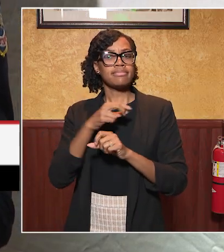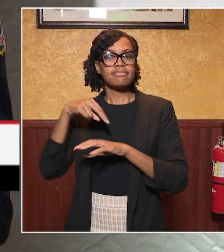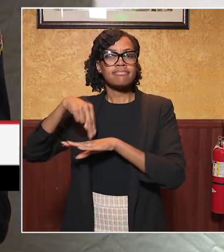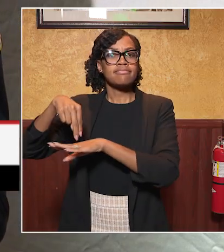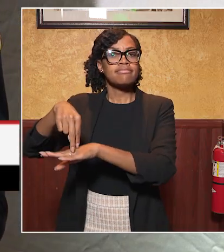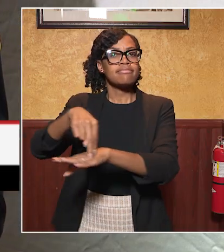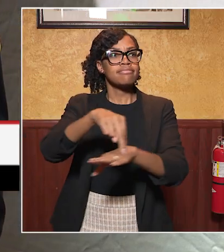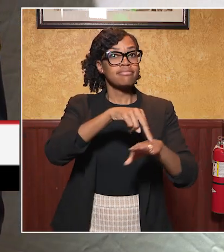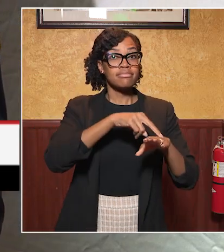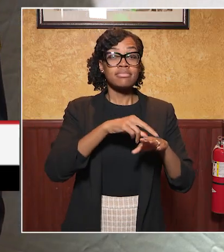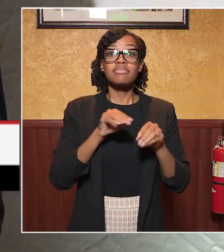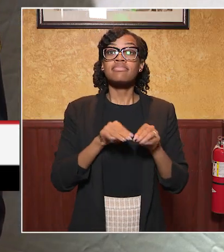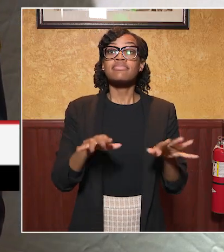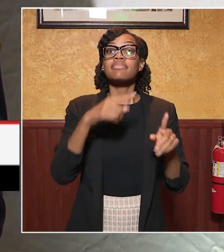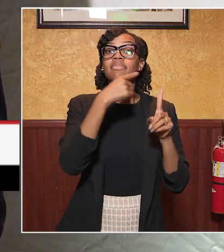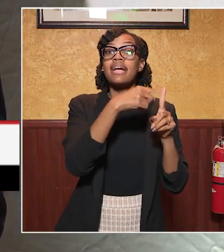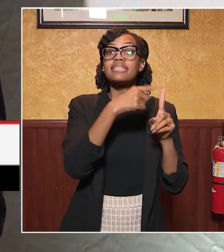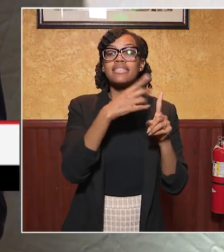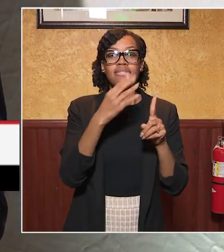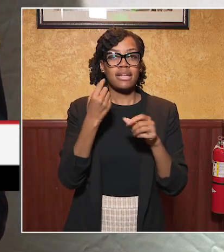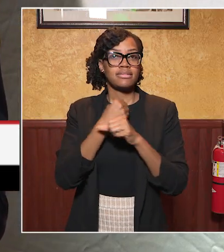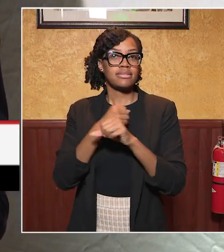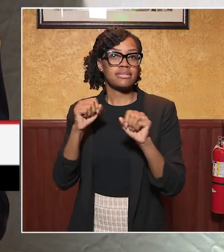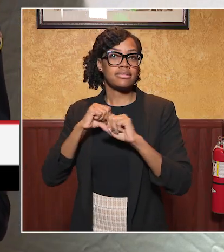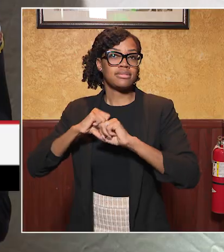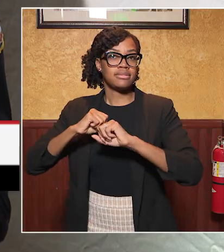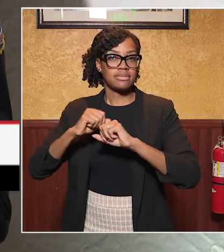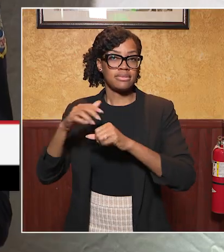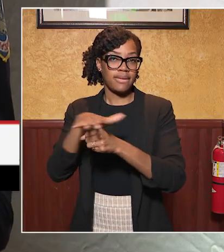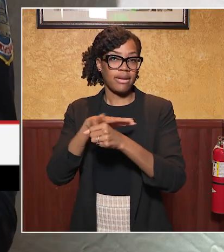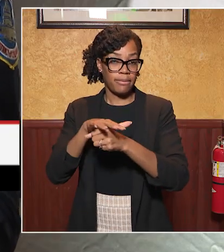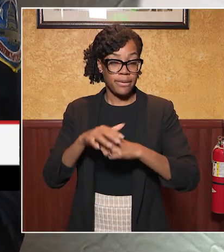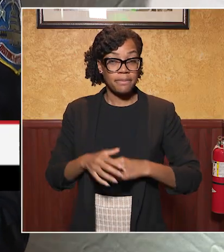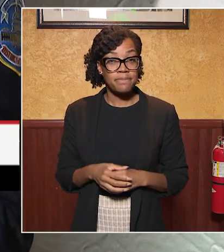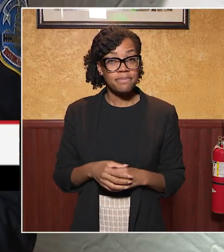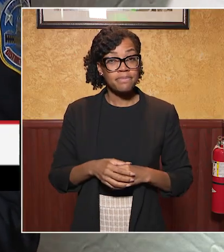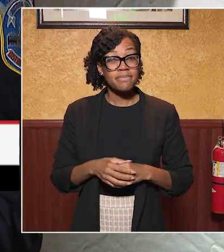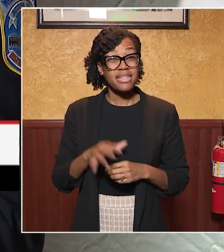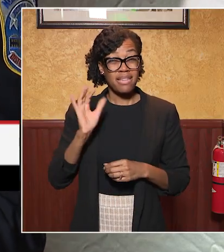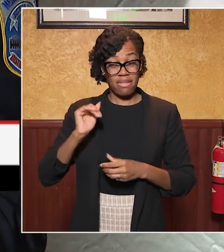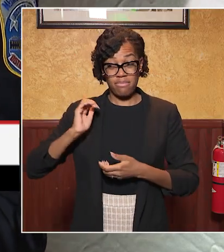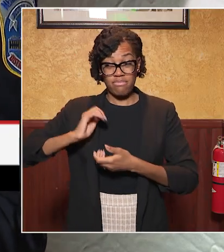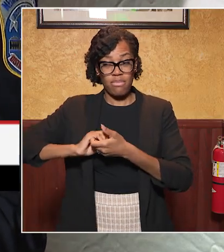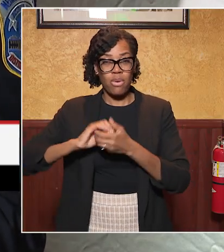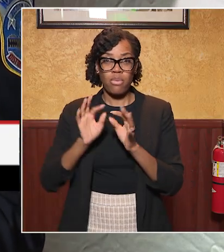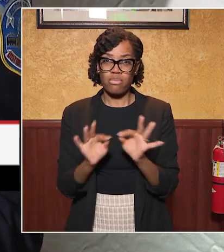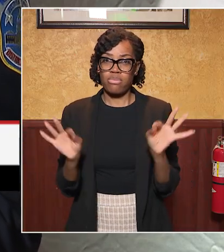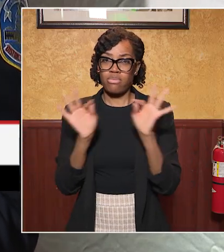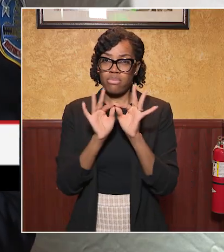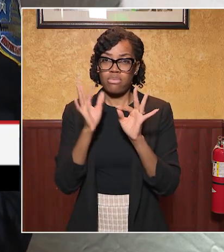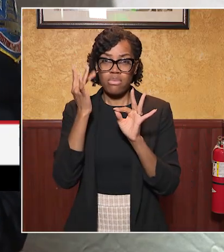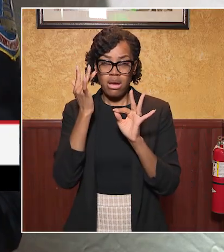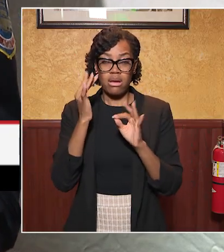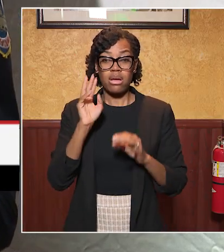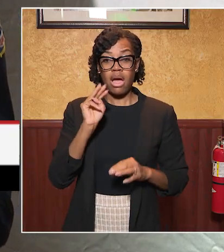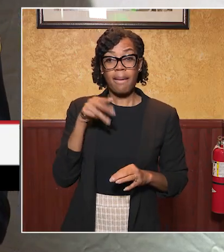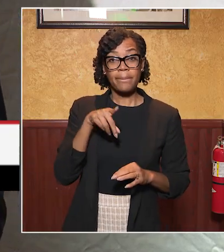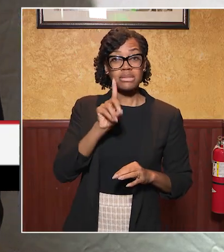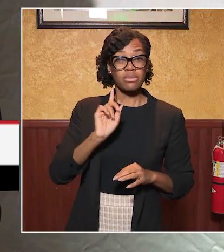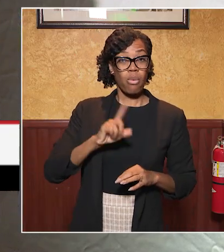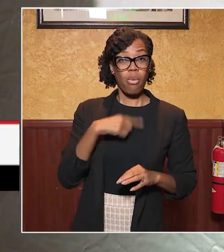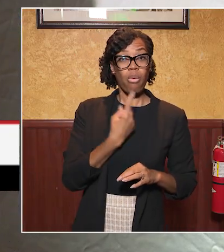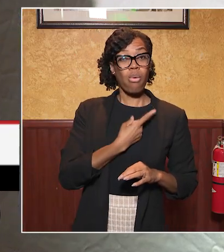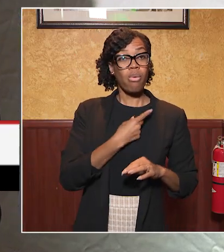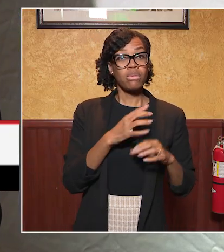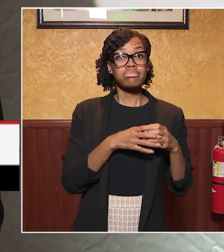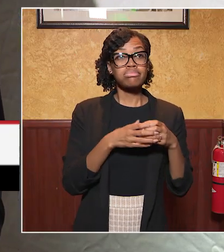This partnership is key to us. And it's key to us because it takes more than just the members of the Metropolitan Police Department to ensure that we